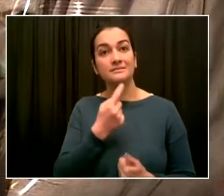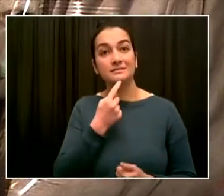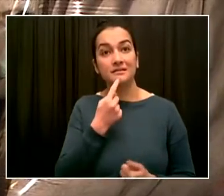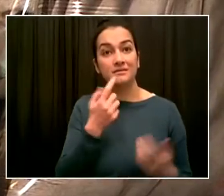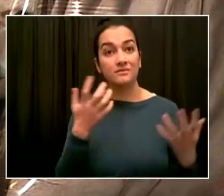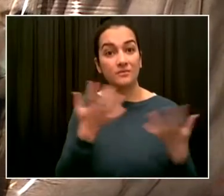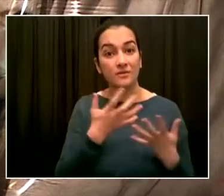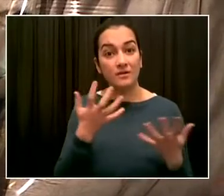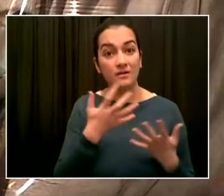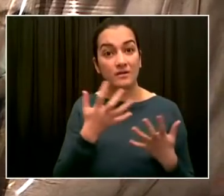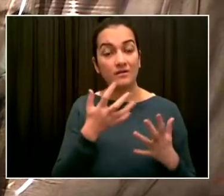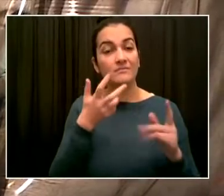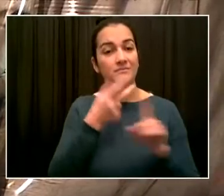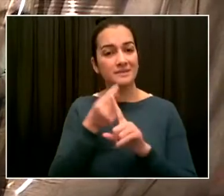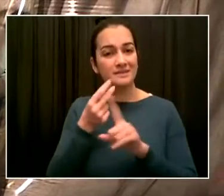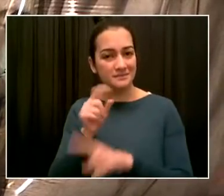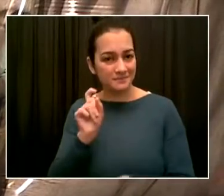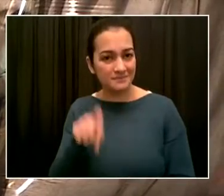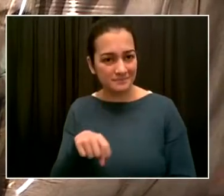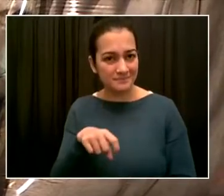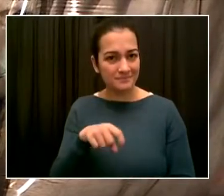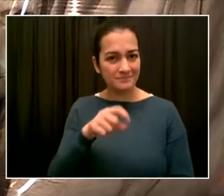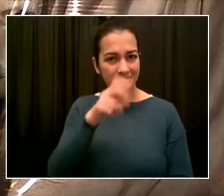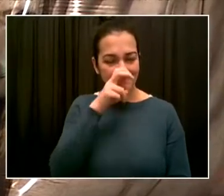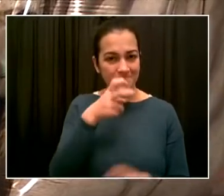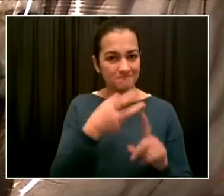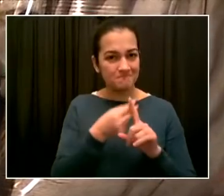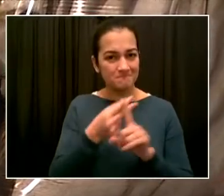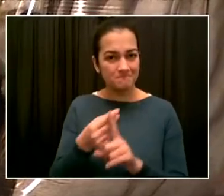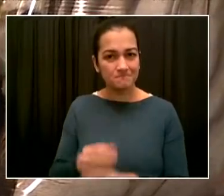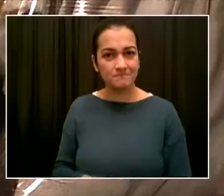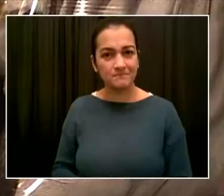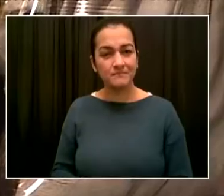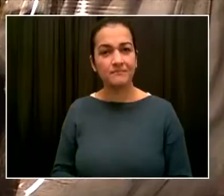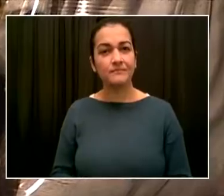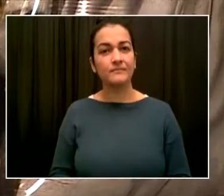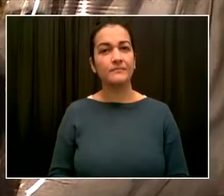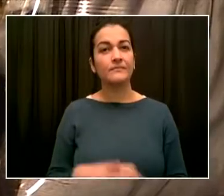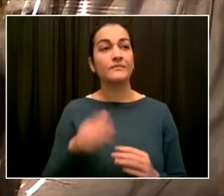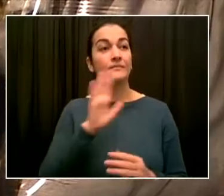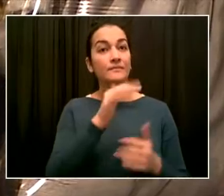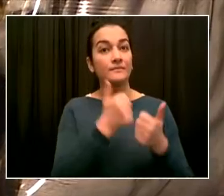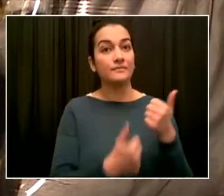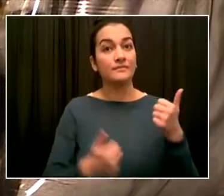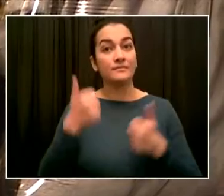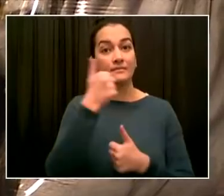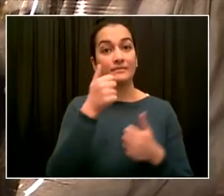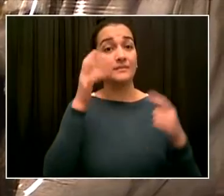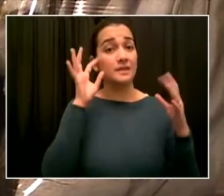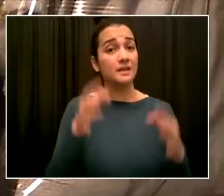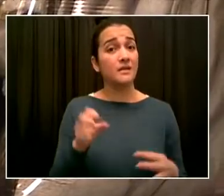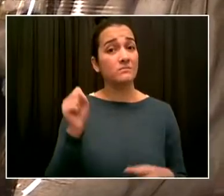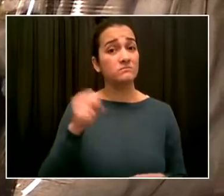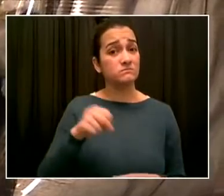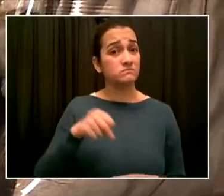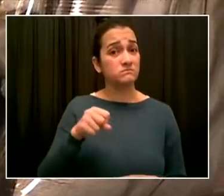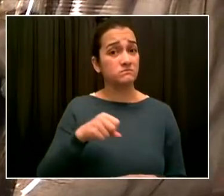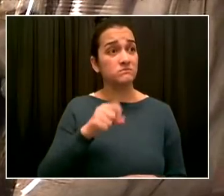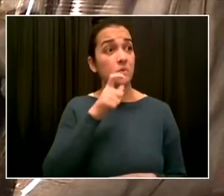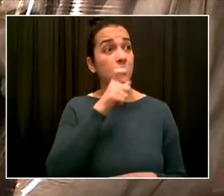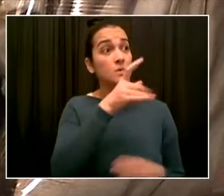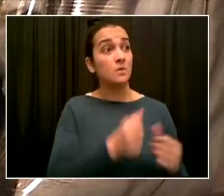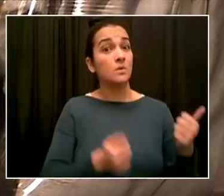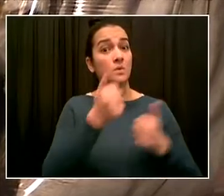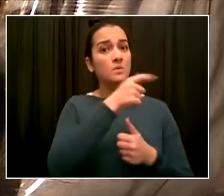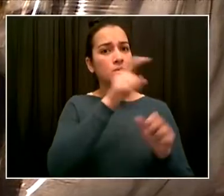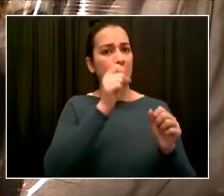employees, he's done exactly what I've done. The NYPD right now, 87% vaccinated. That's fantastic. That number is going to go